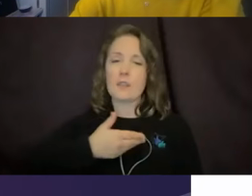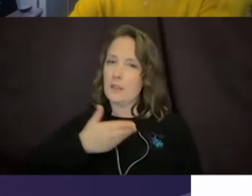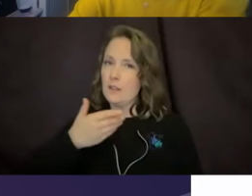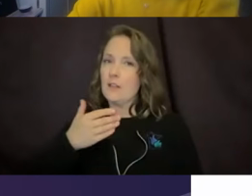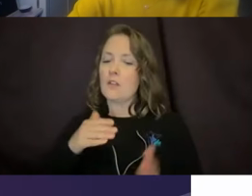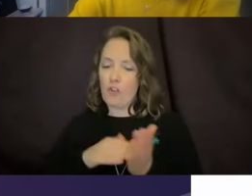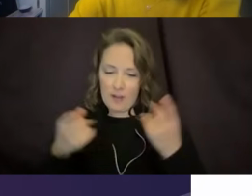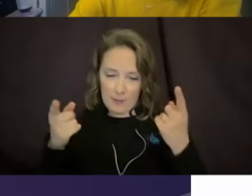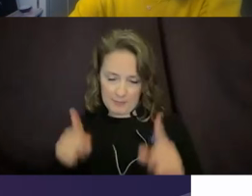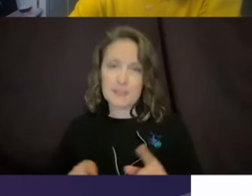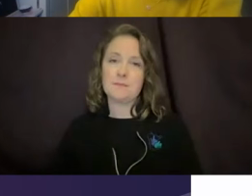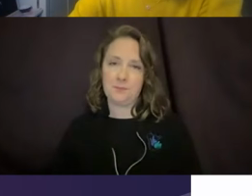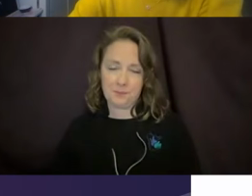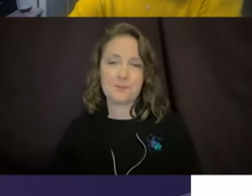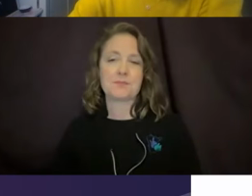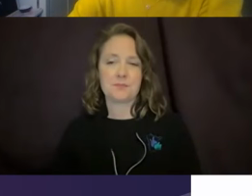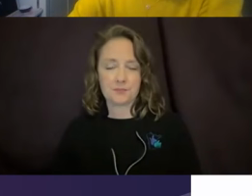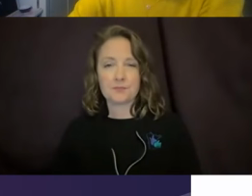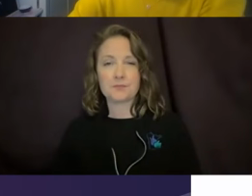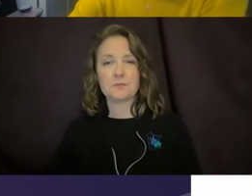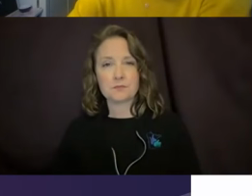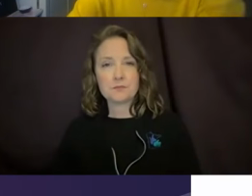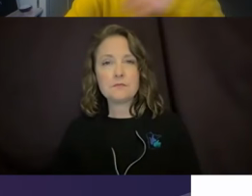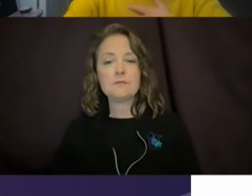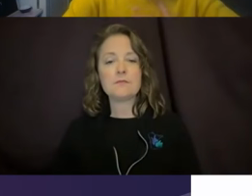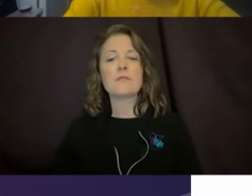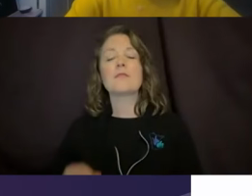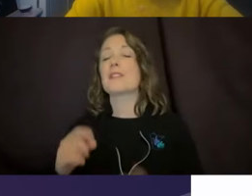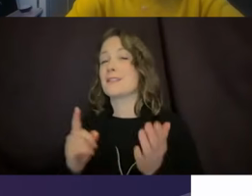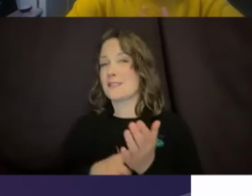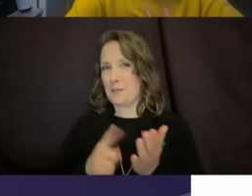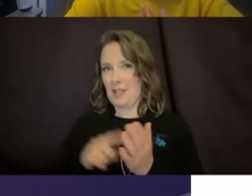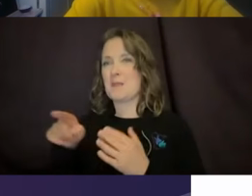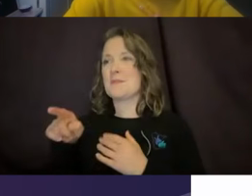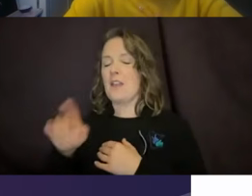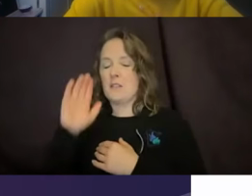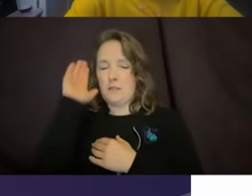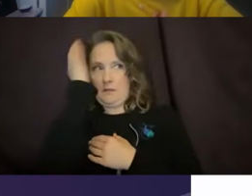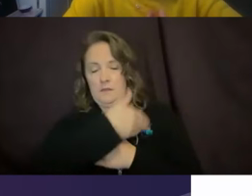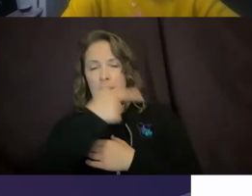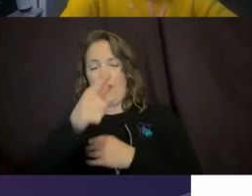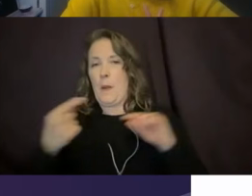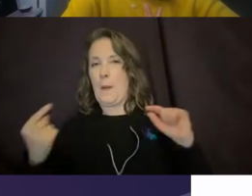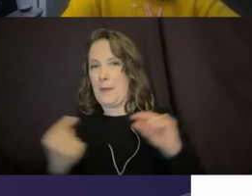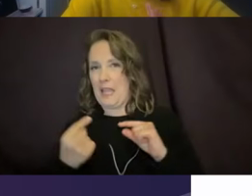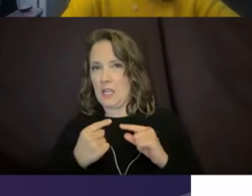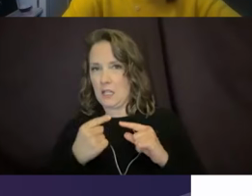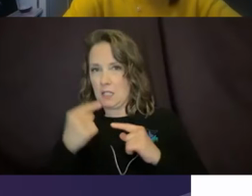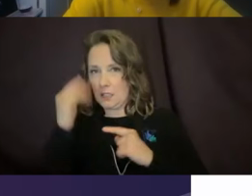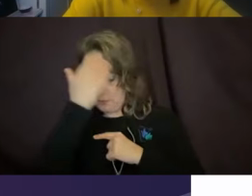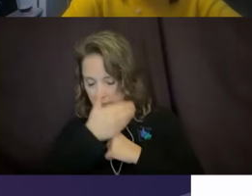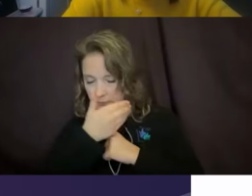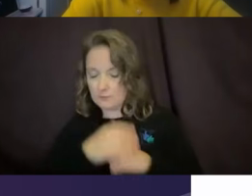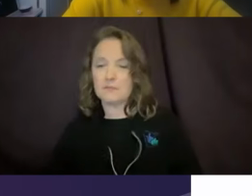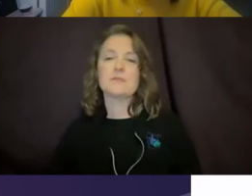can often be something that is masking a deeper pain and impact that you might not be kind